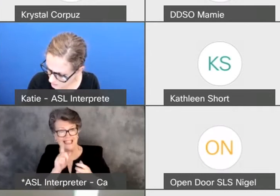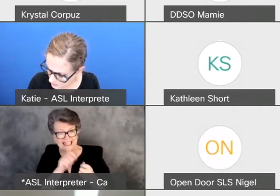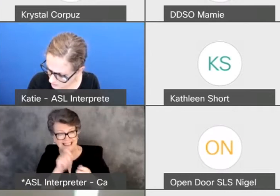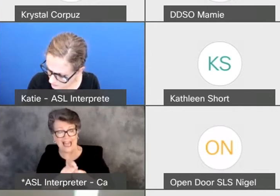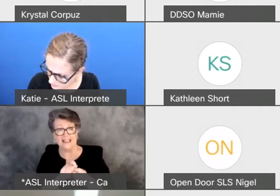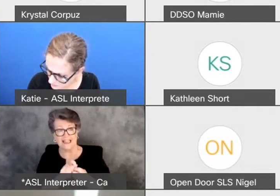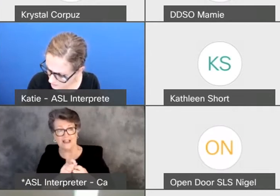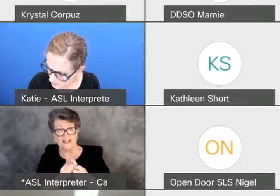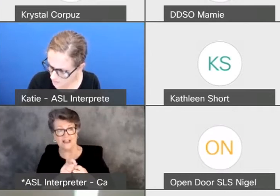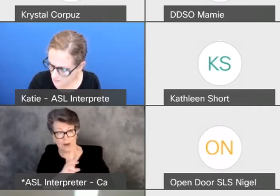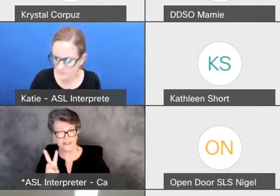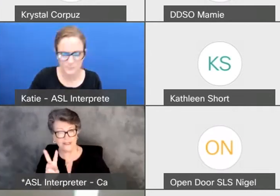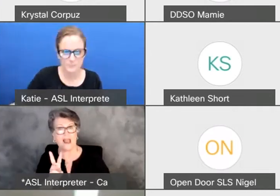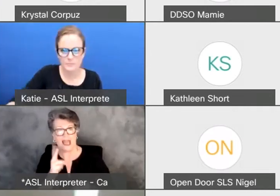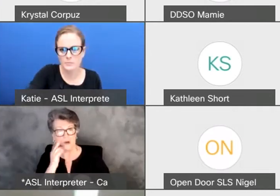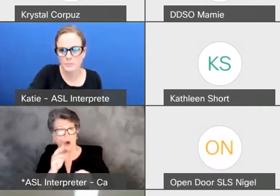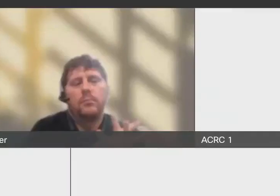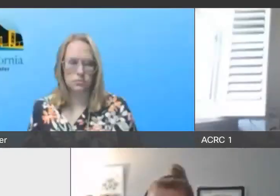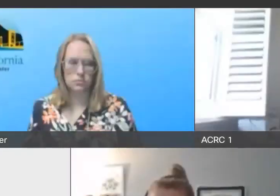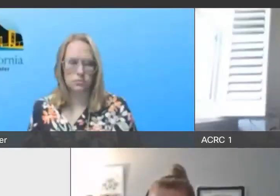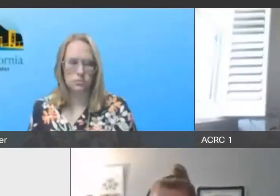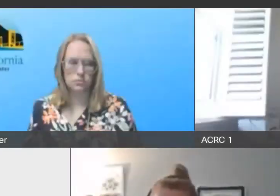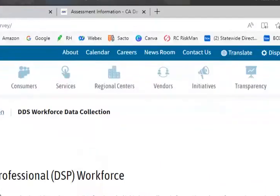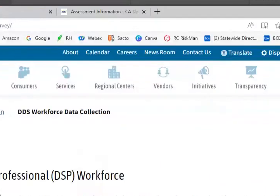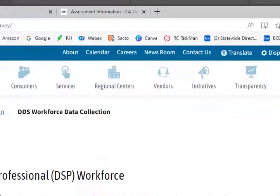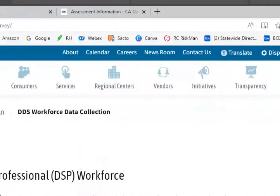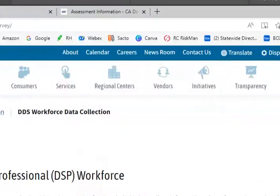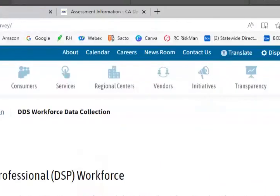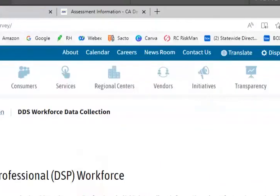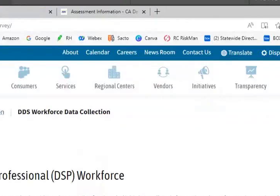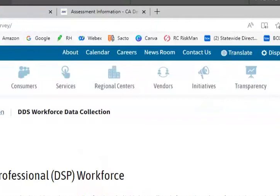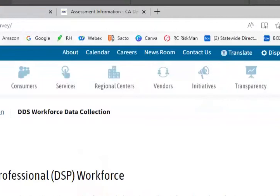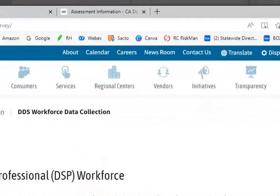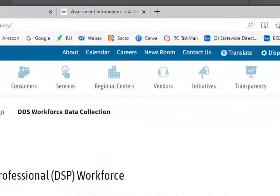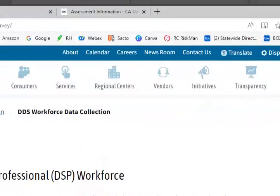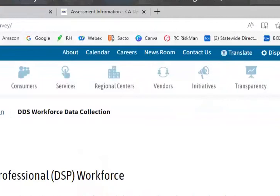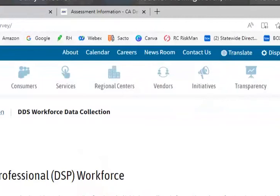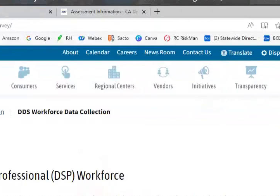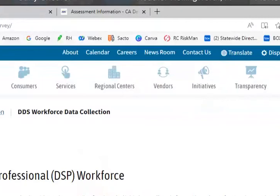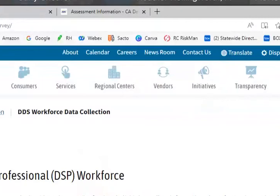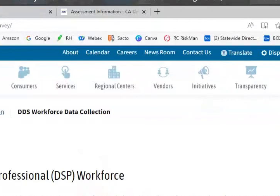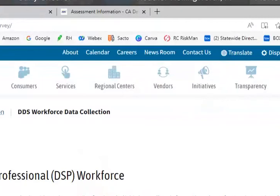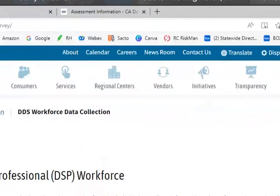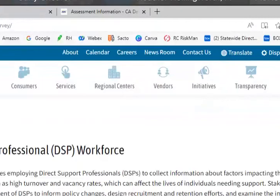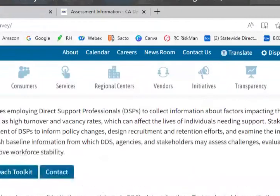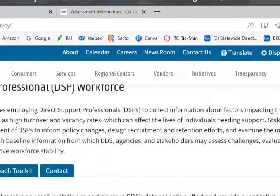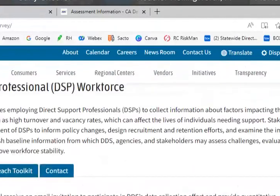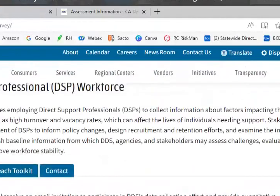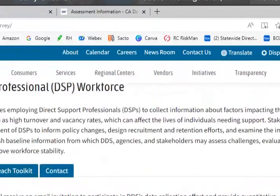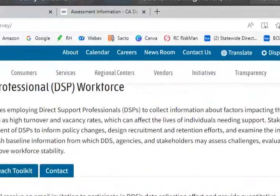and understand kind of what I'm looking and talking about, which is the DDS workforce data